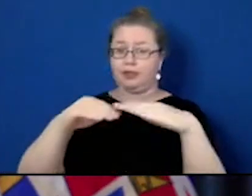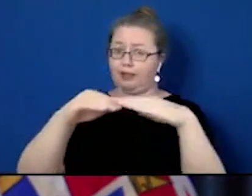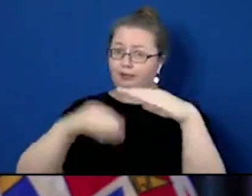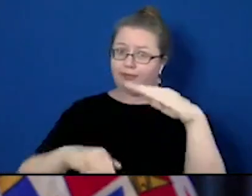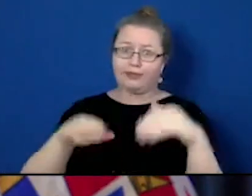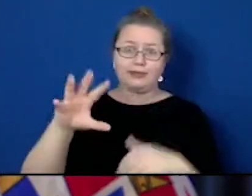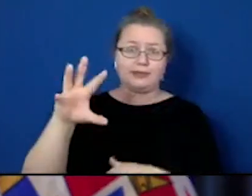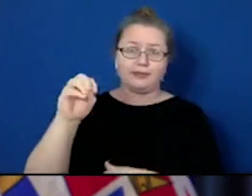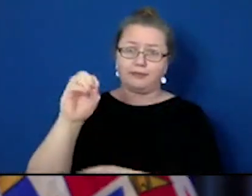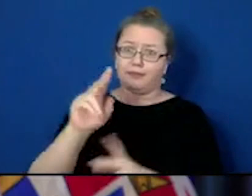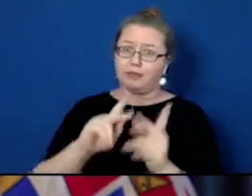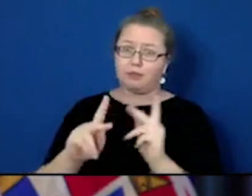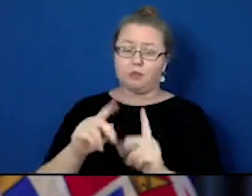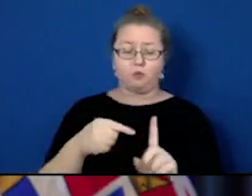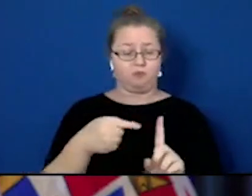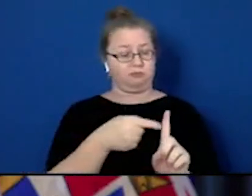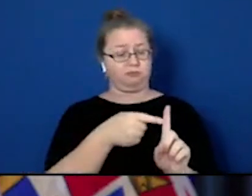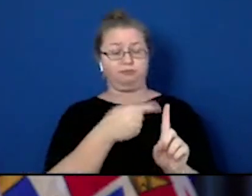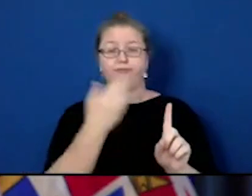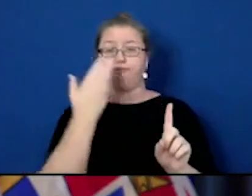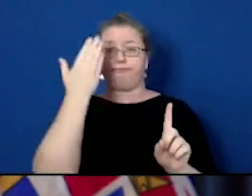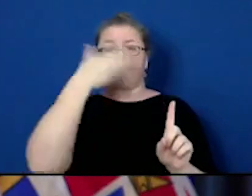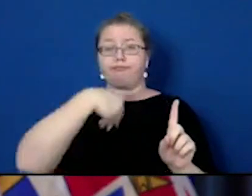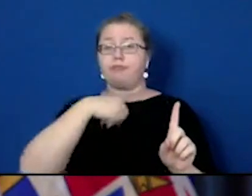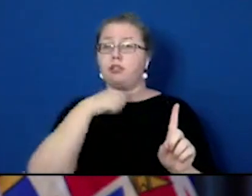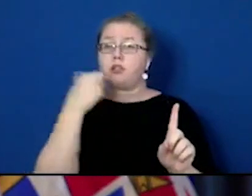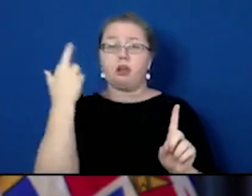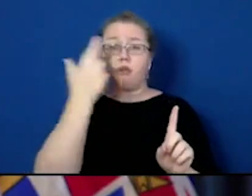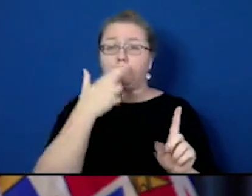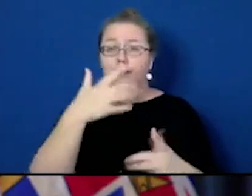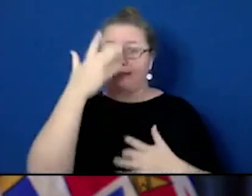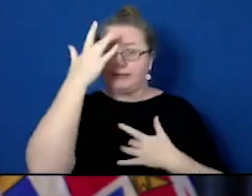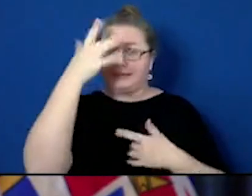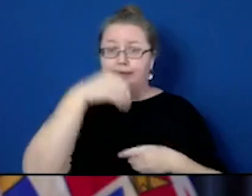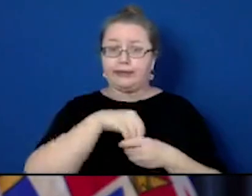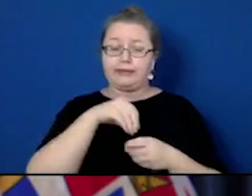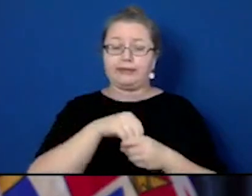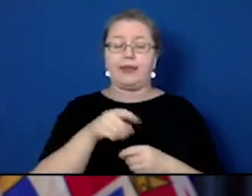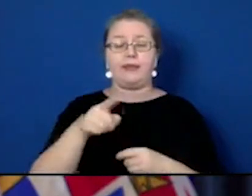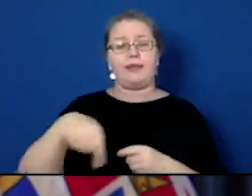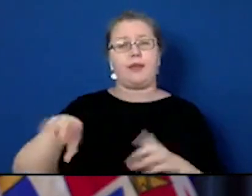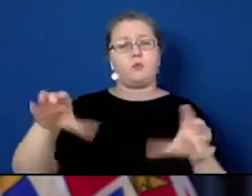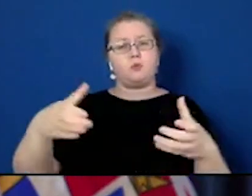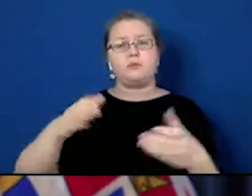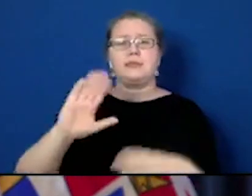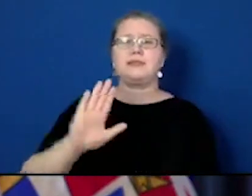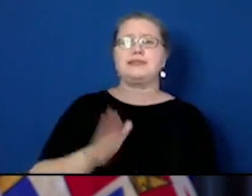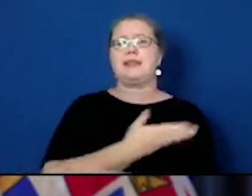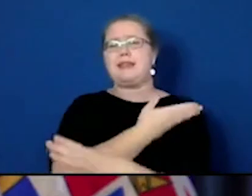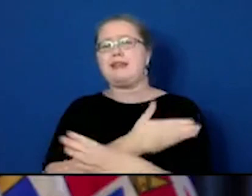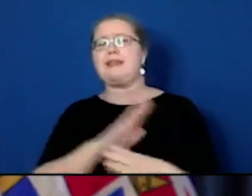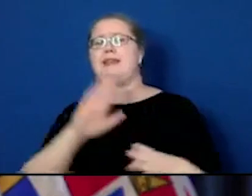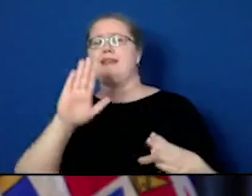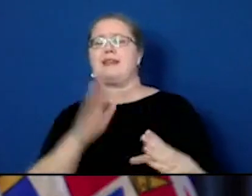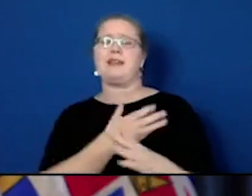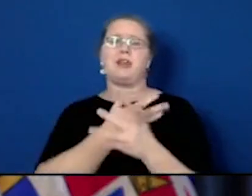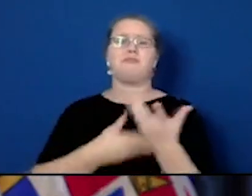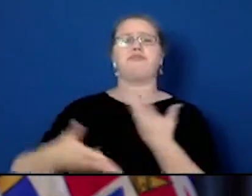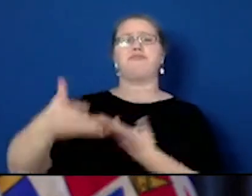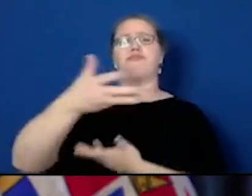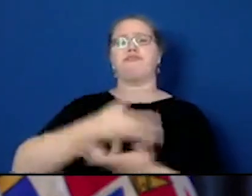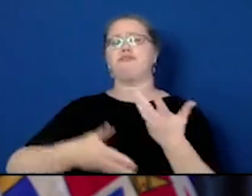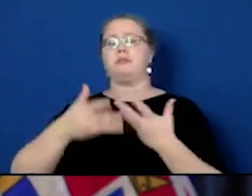Somebody, unfortunately, was unknowingly shedding the virus. They had a lot of singing, and some people at that church